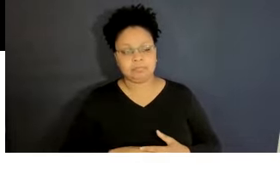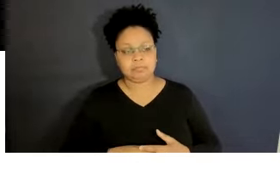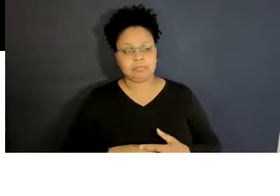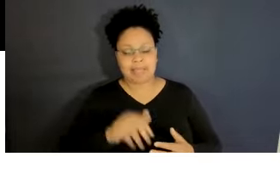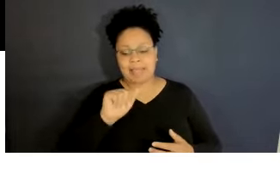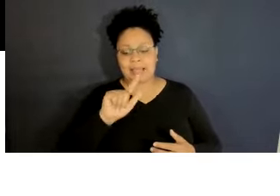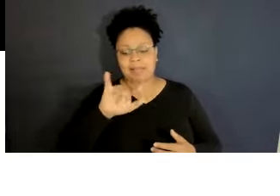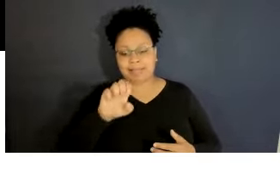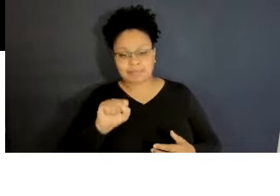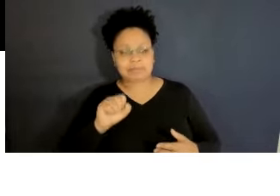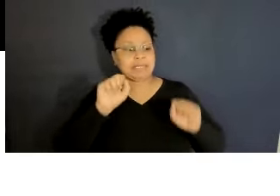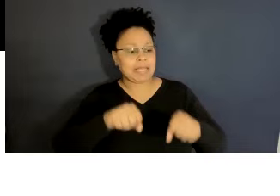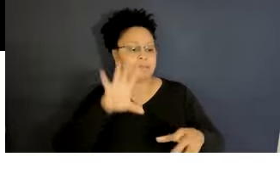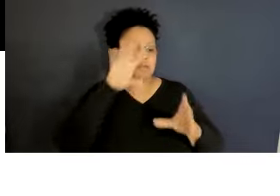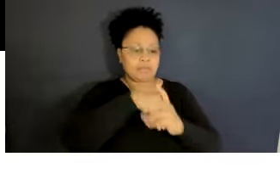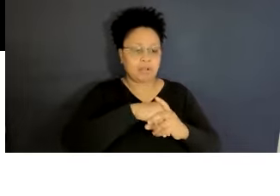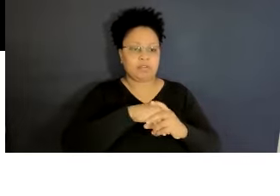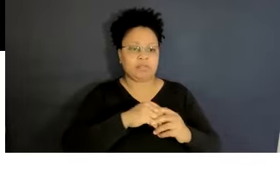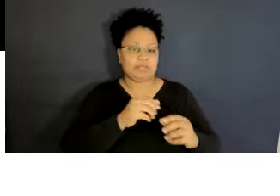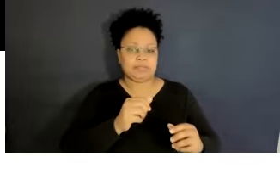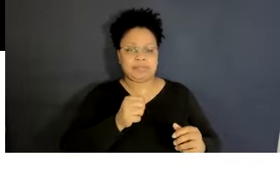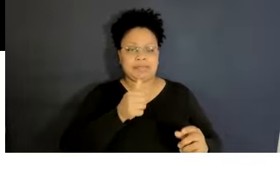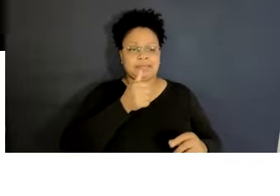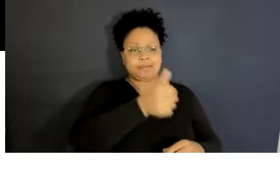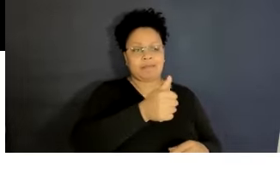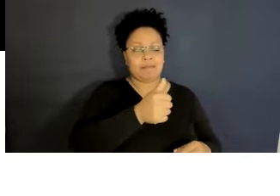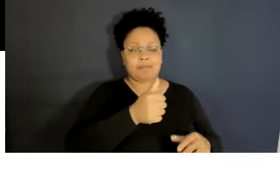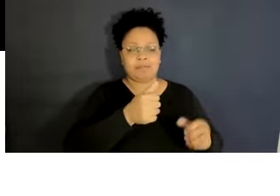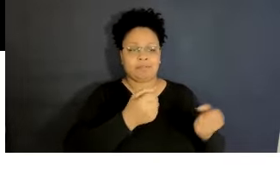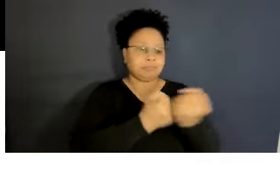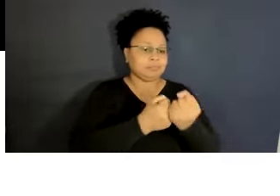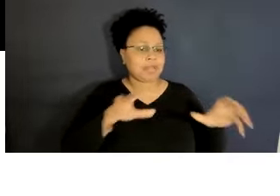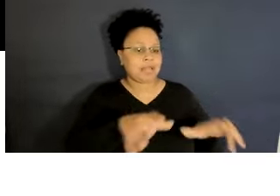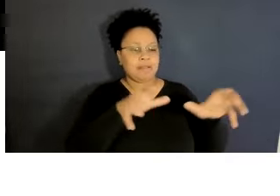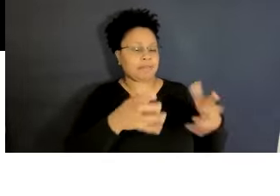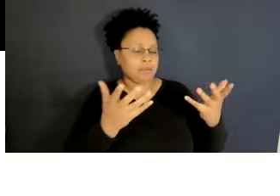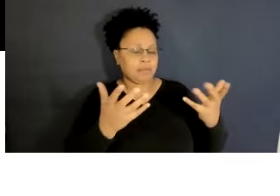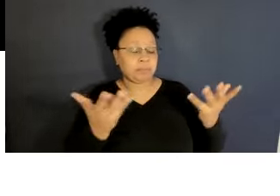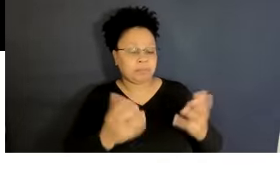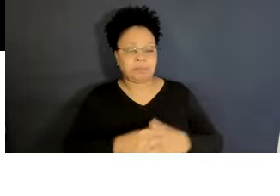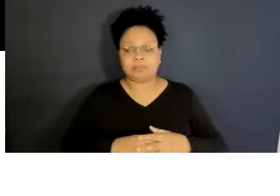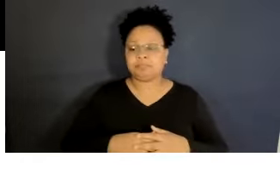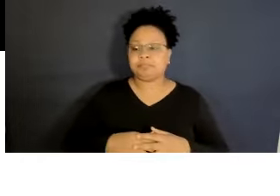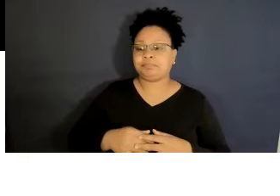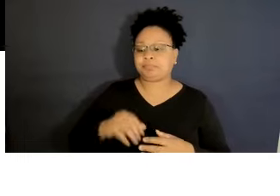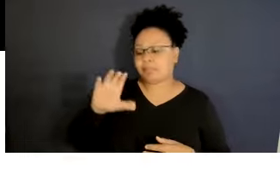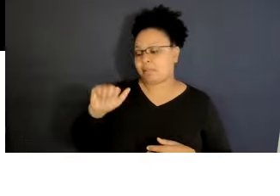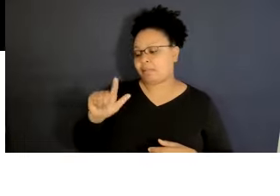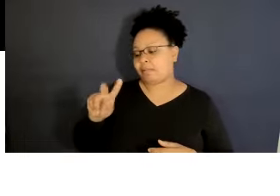allies be part of the self-advocacy movement? I would encourage